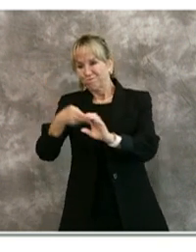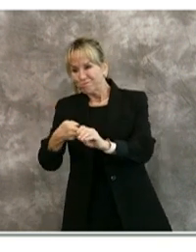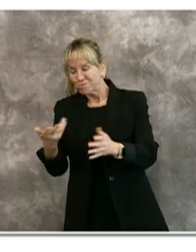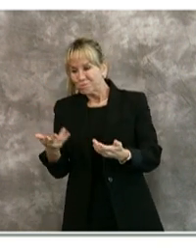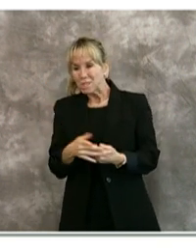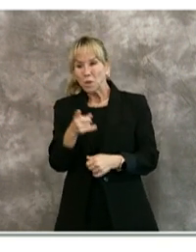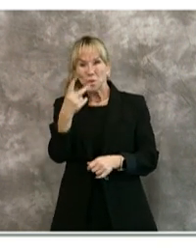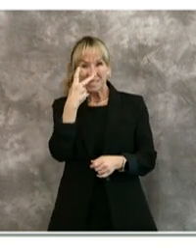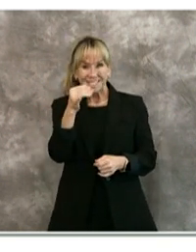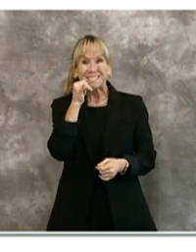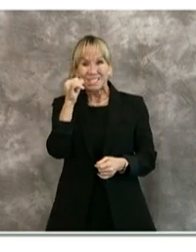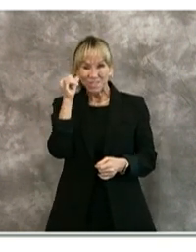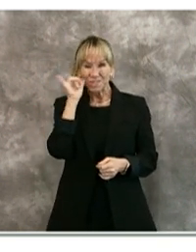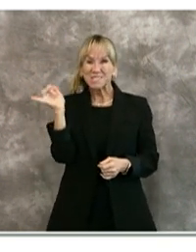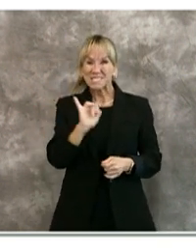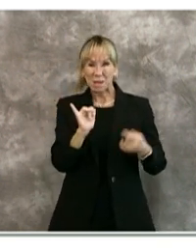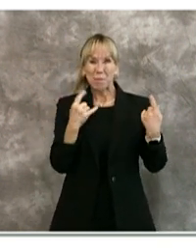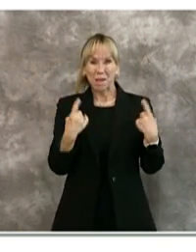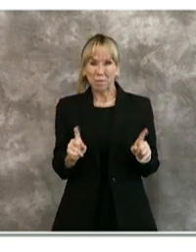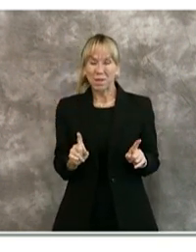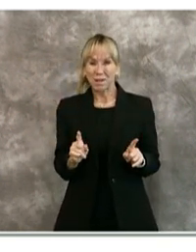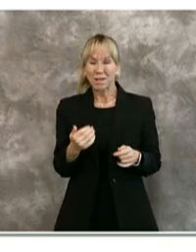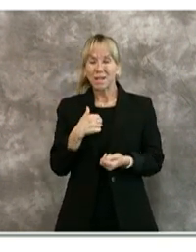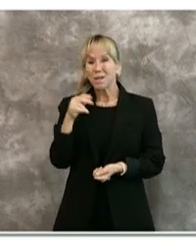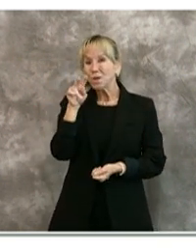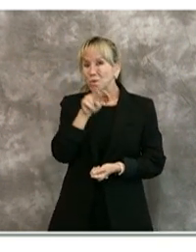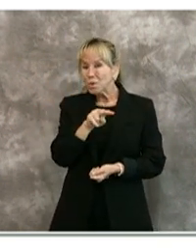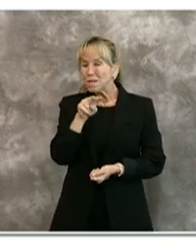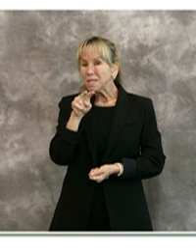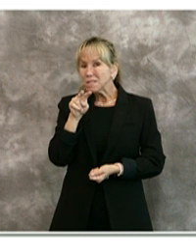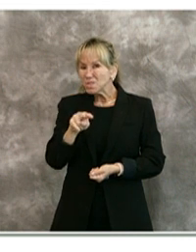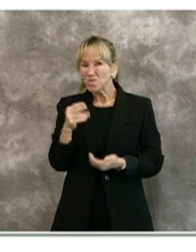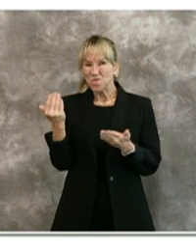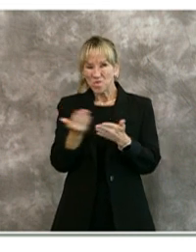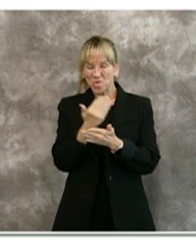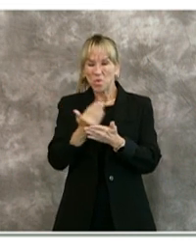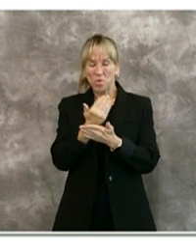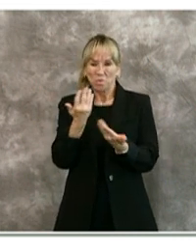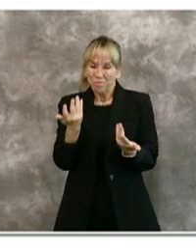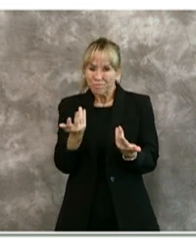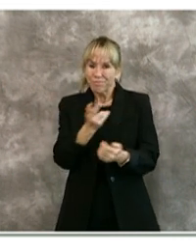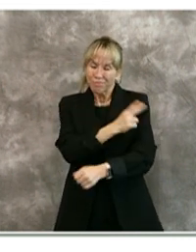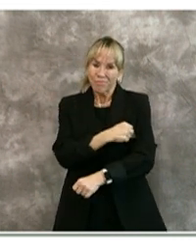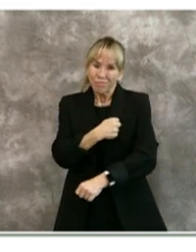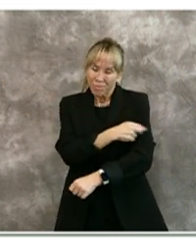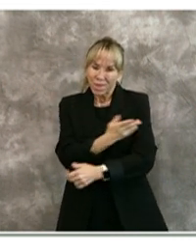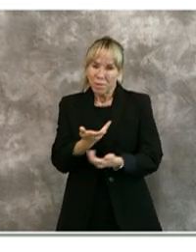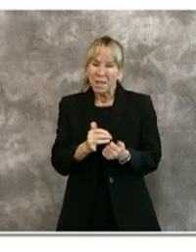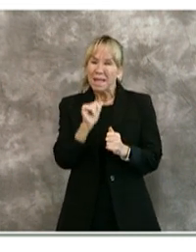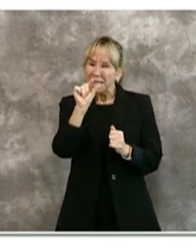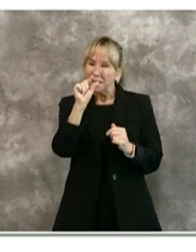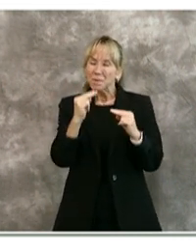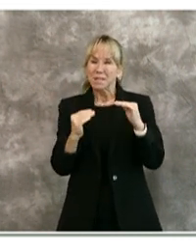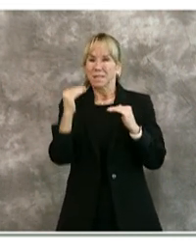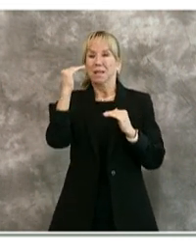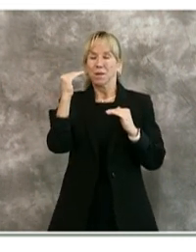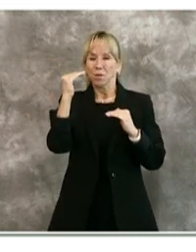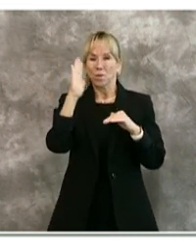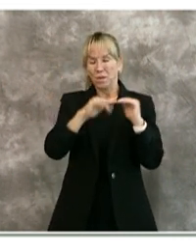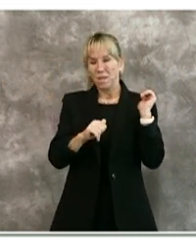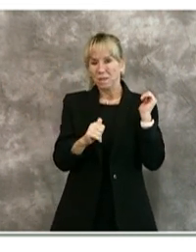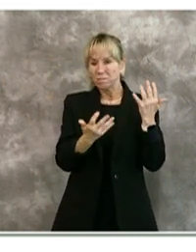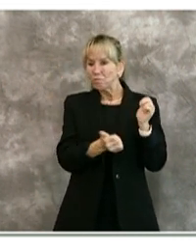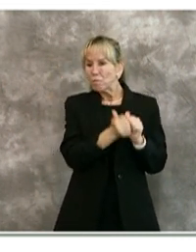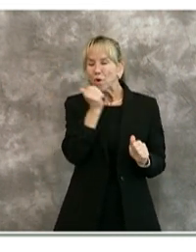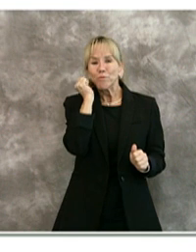see, yesterday also showed 22 new hospitalizations, which is slightly higher than